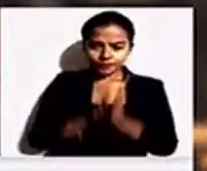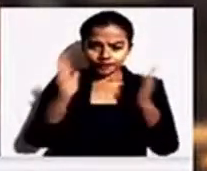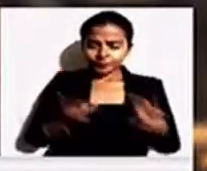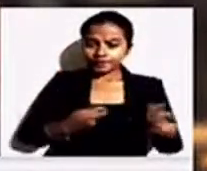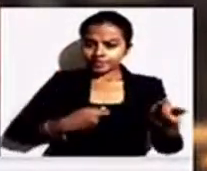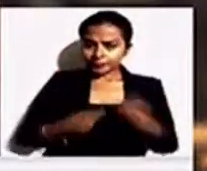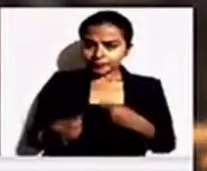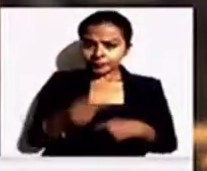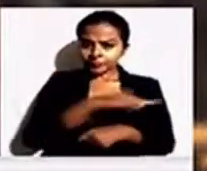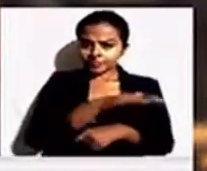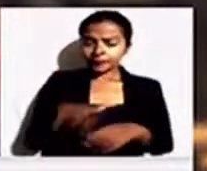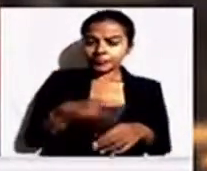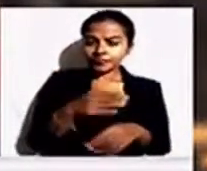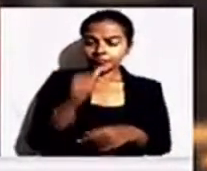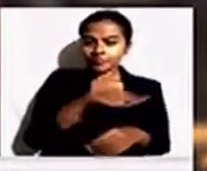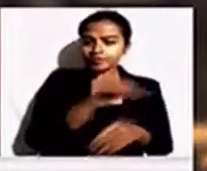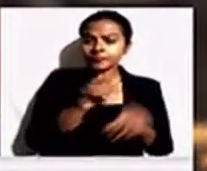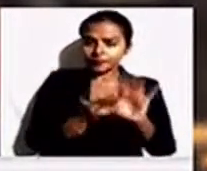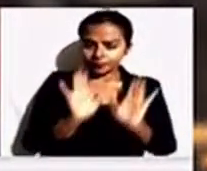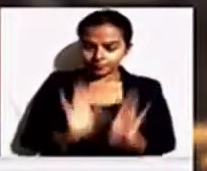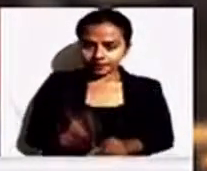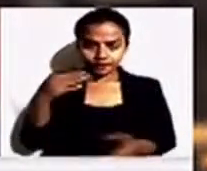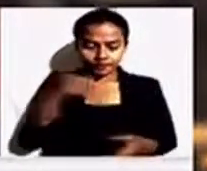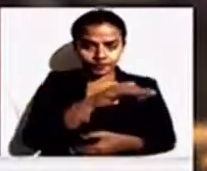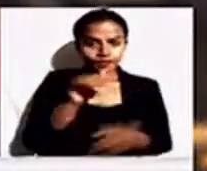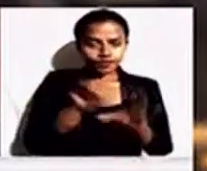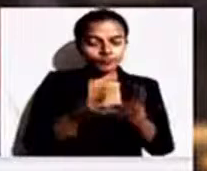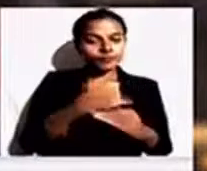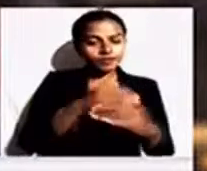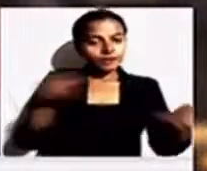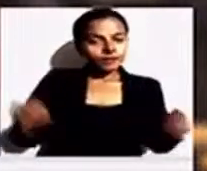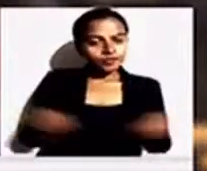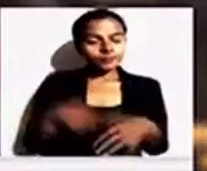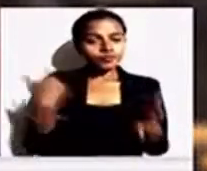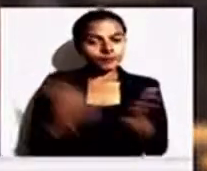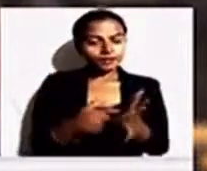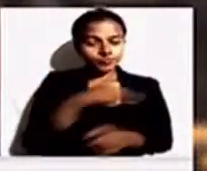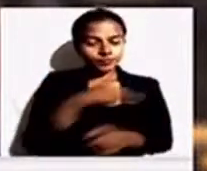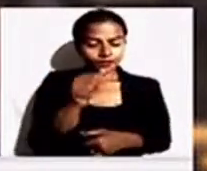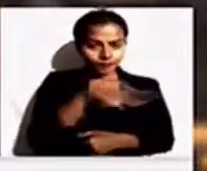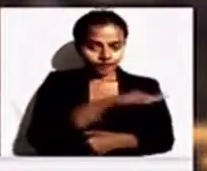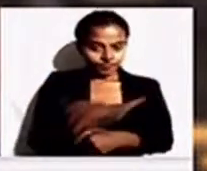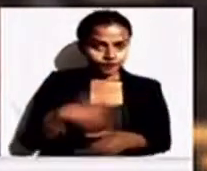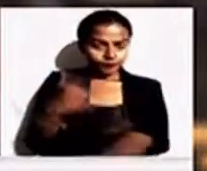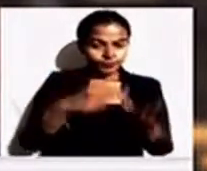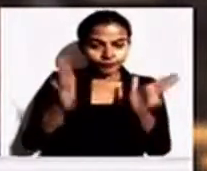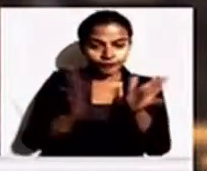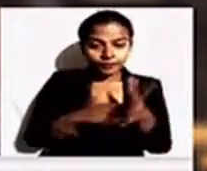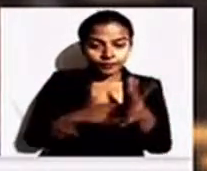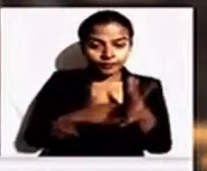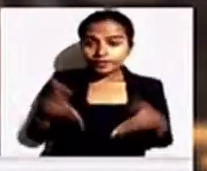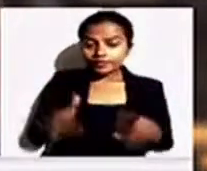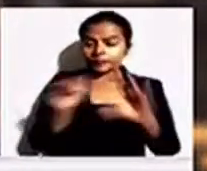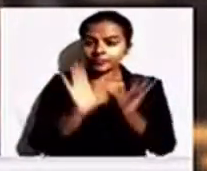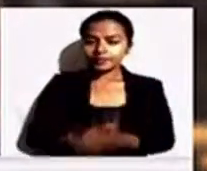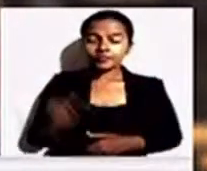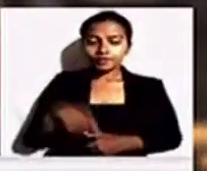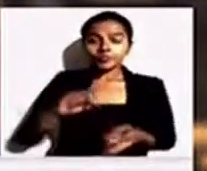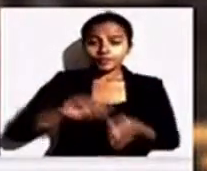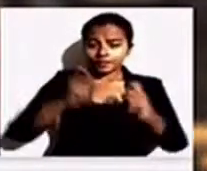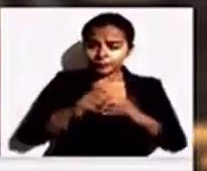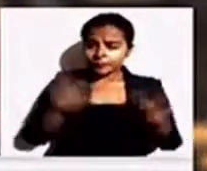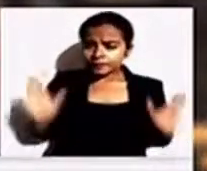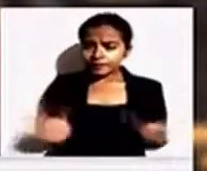area located on the borders of the Rabakan Oya in Ampara. Now, a tense situation arose today as a group including members of the